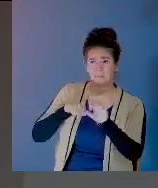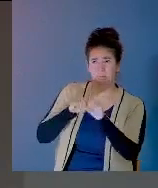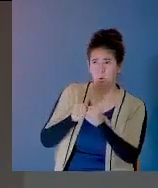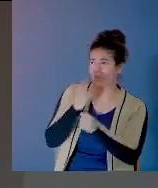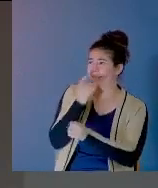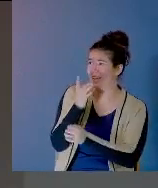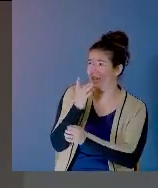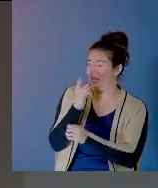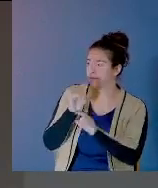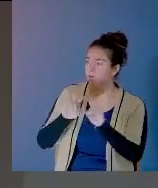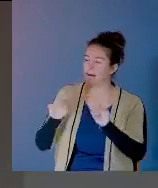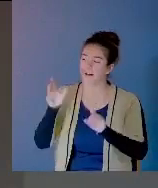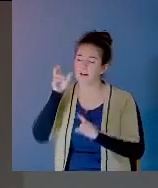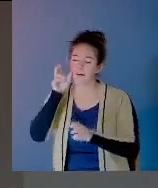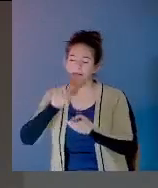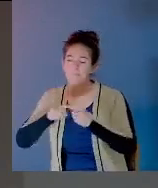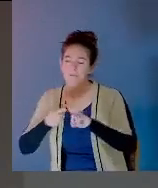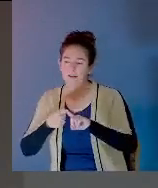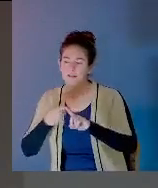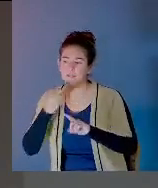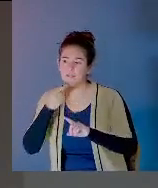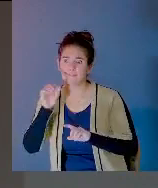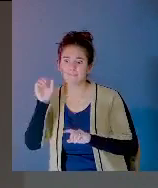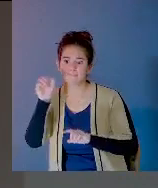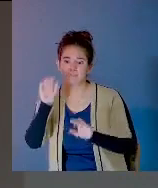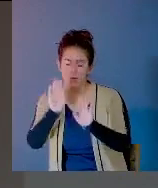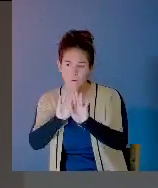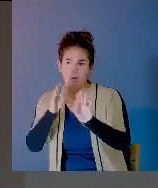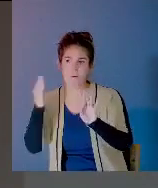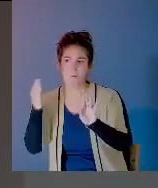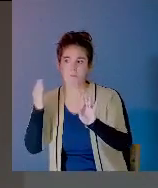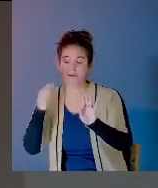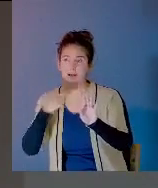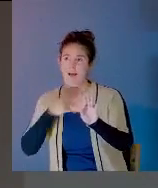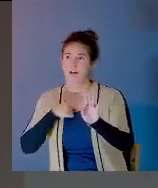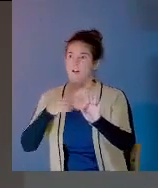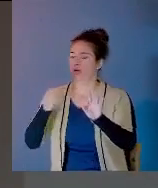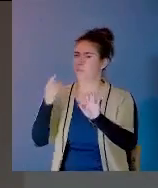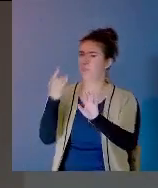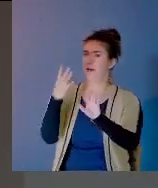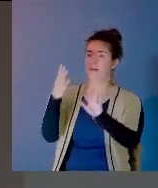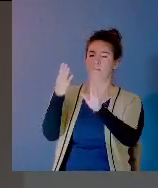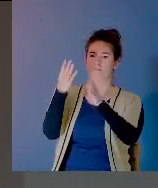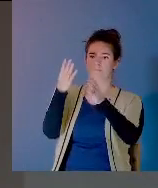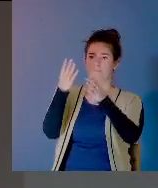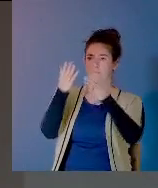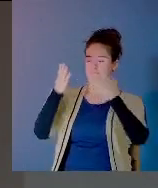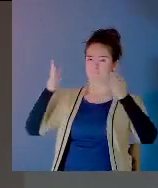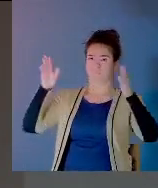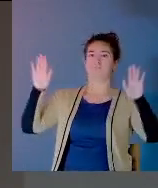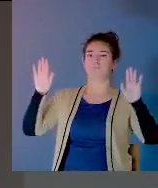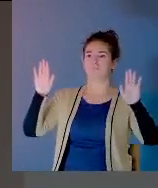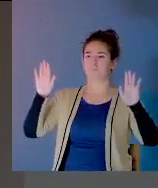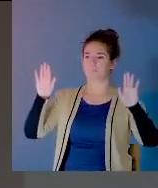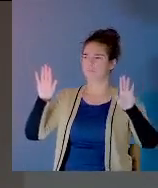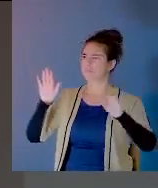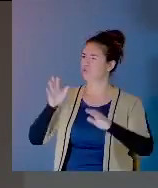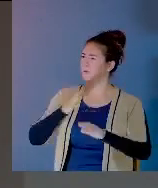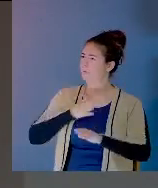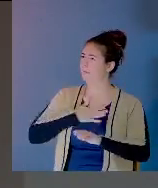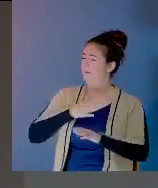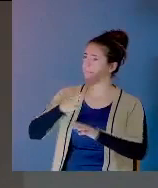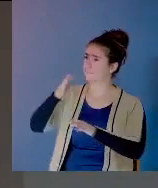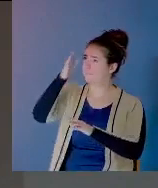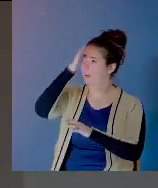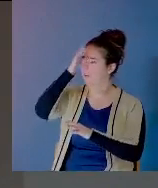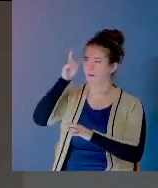door. I submitted and I was reborn into a light so bright. Our Heavenly Father, you have been consistent with your unfailing love. I